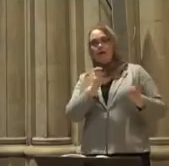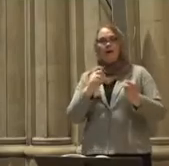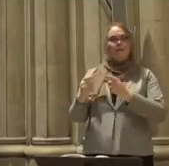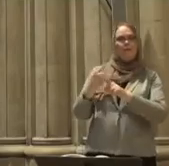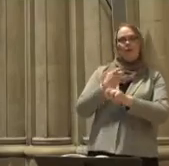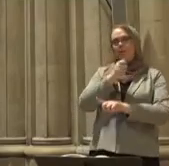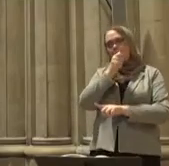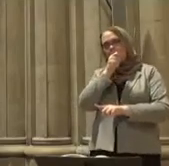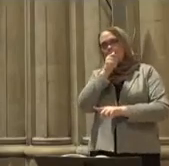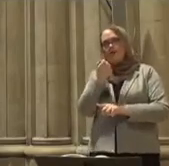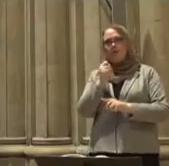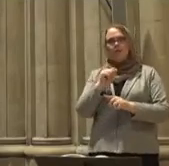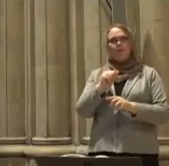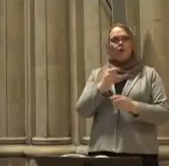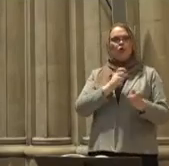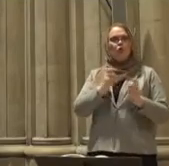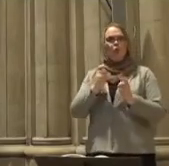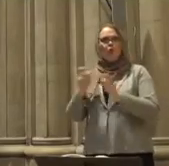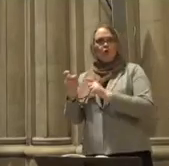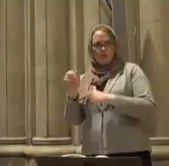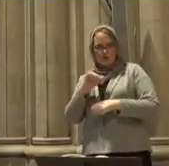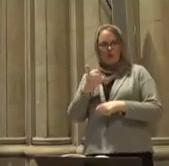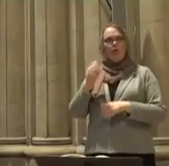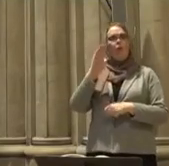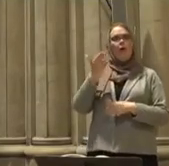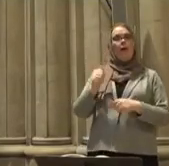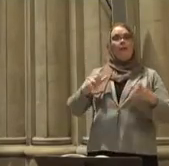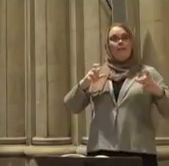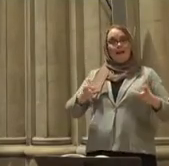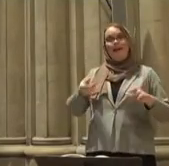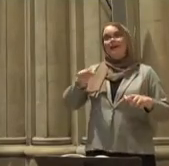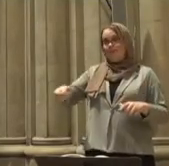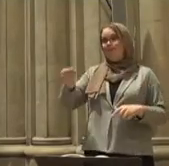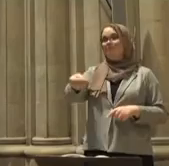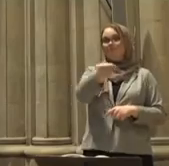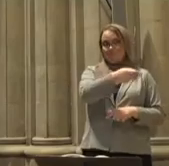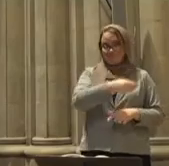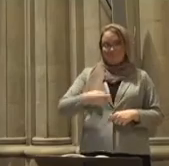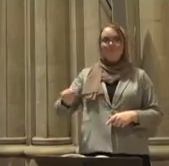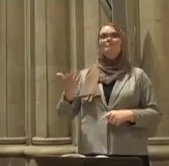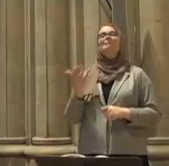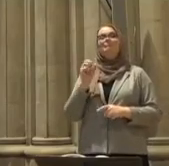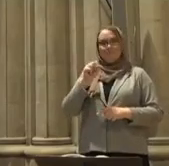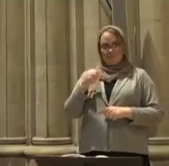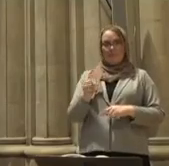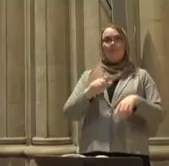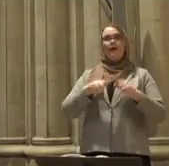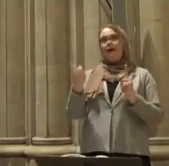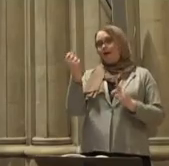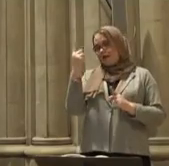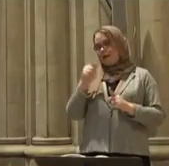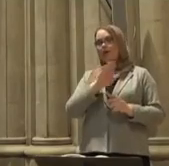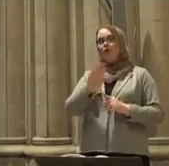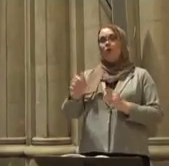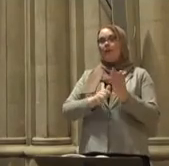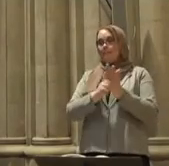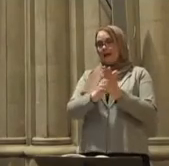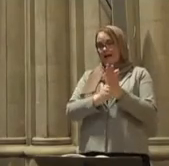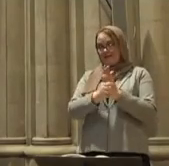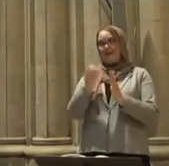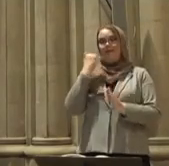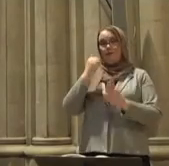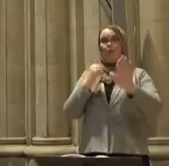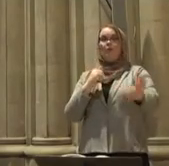will be passing the plate around, as is our custom. But also now we have a QR code on the back of